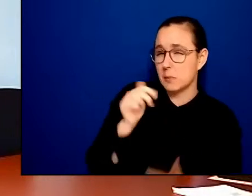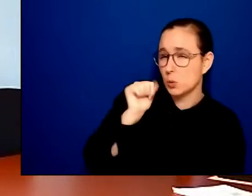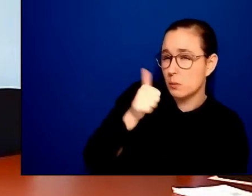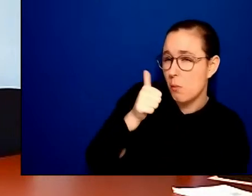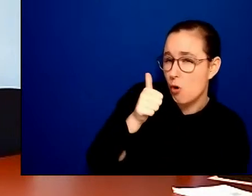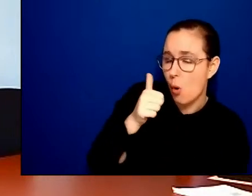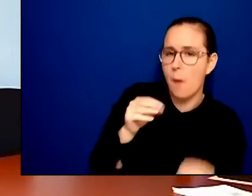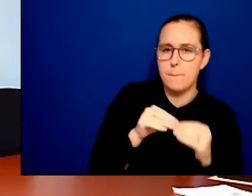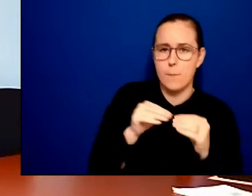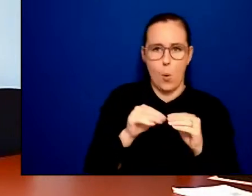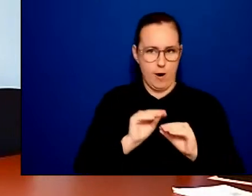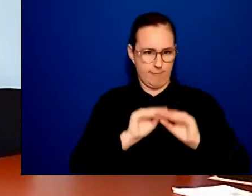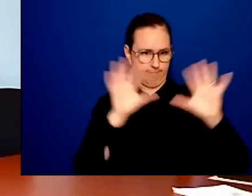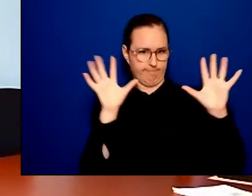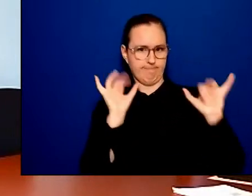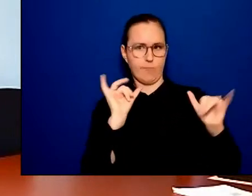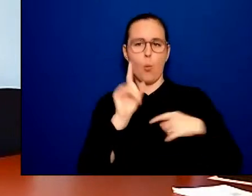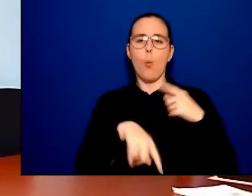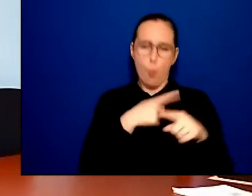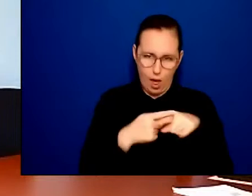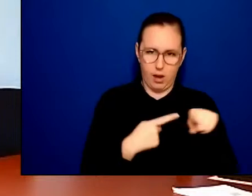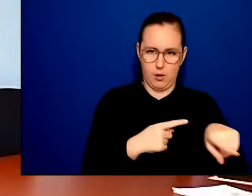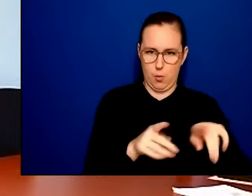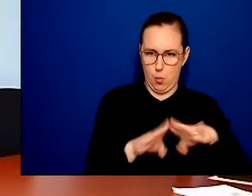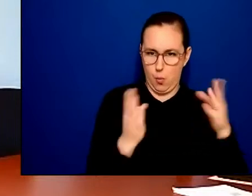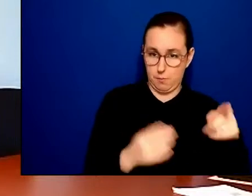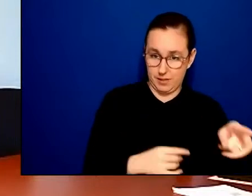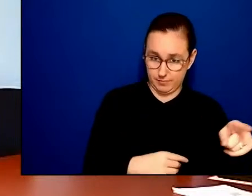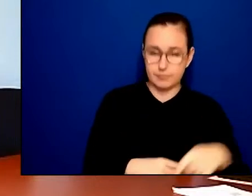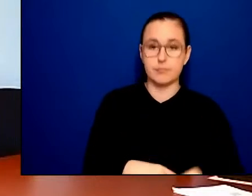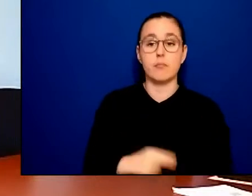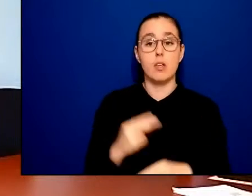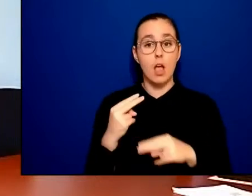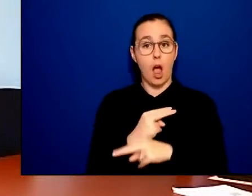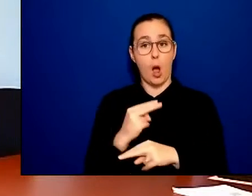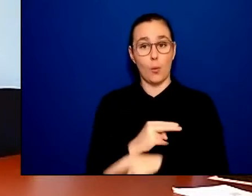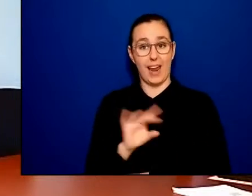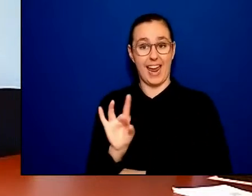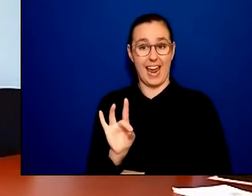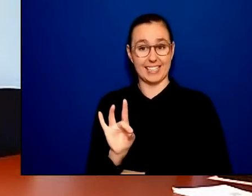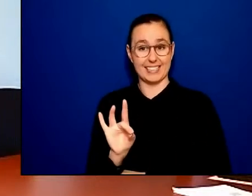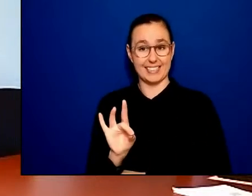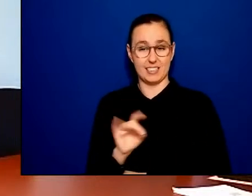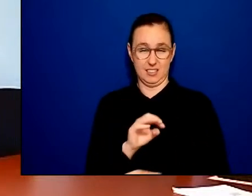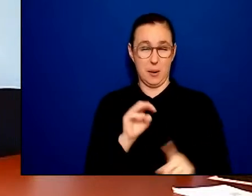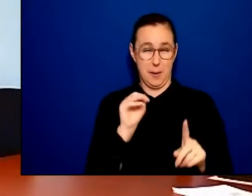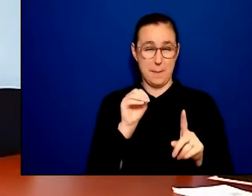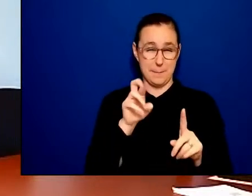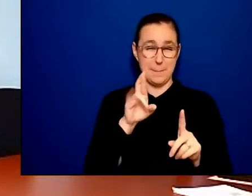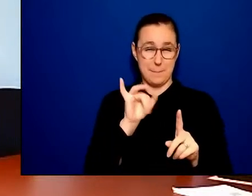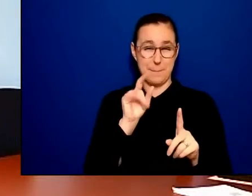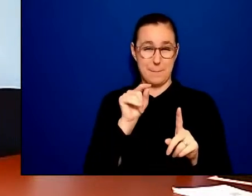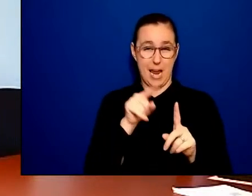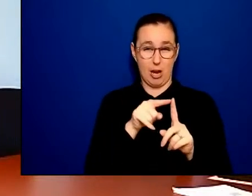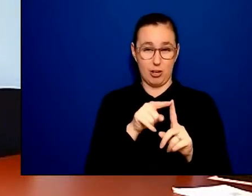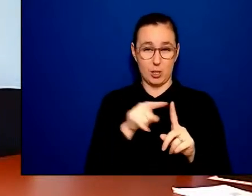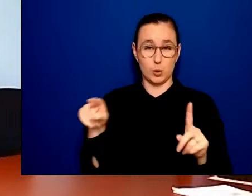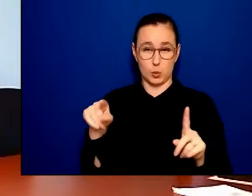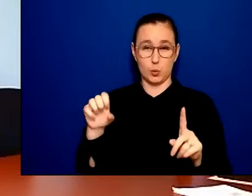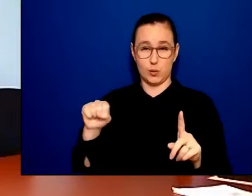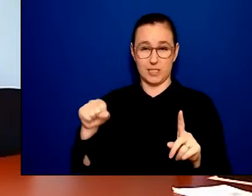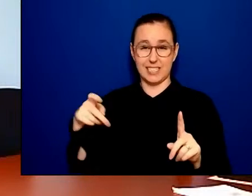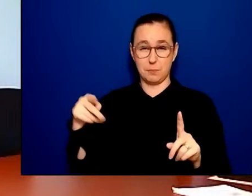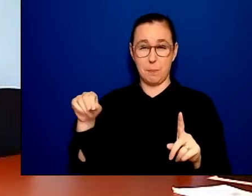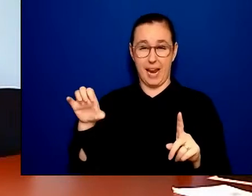Highway 8 between Merritt and Spence's Bridge remains closed. We were able to assess that corridor today as well, and it's experienced significant damage